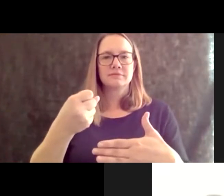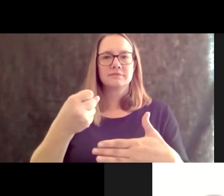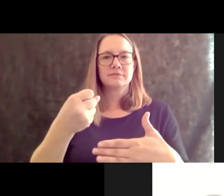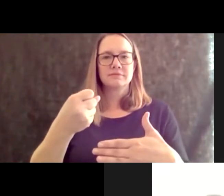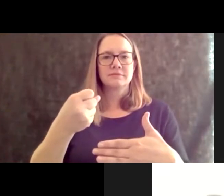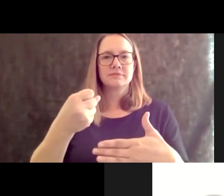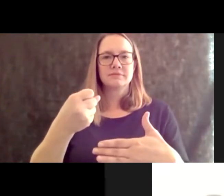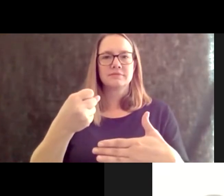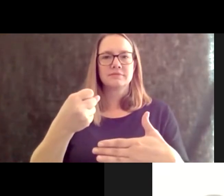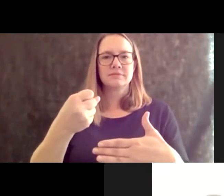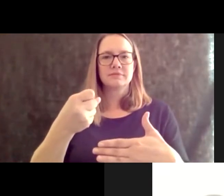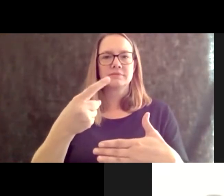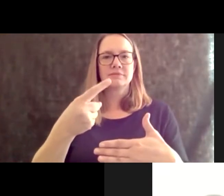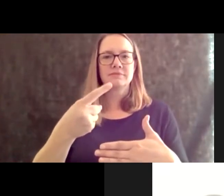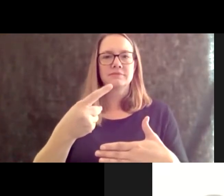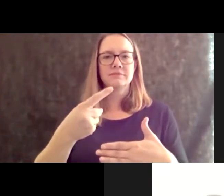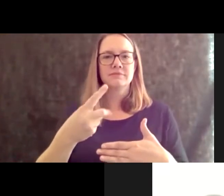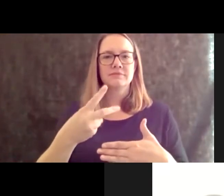and exhale.